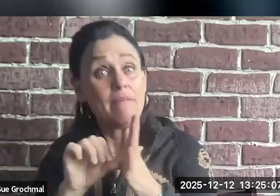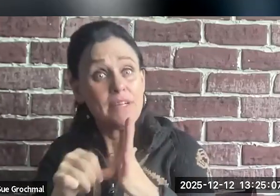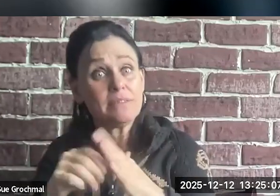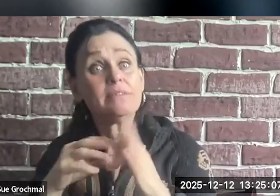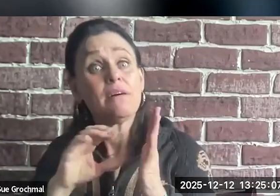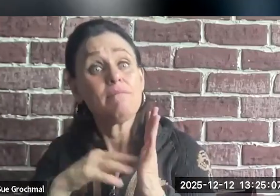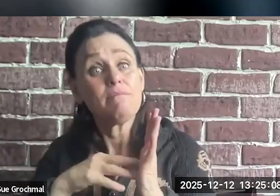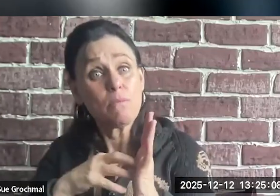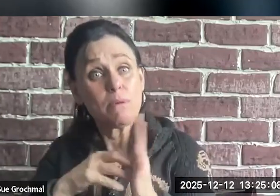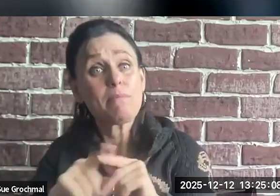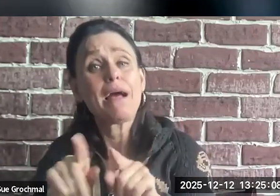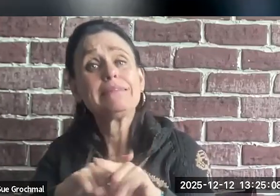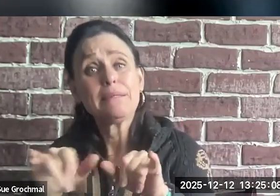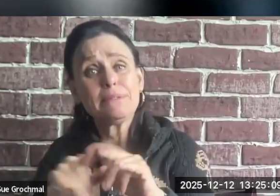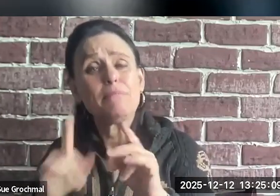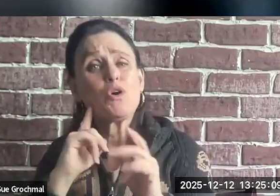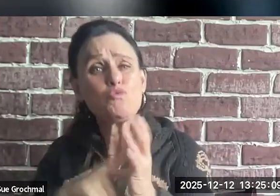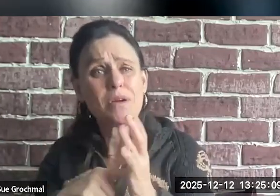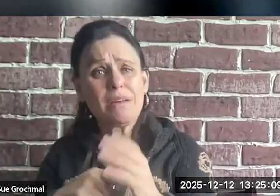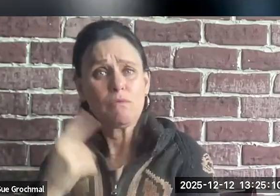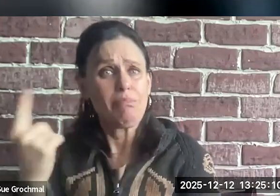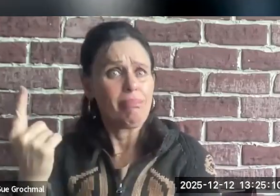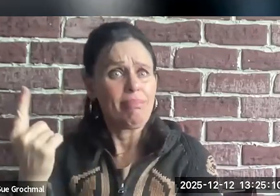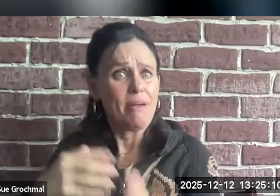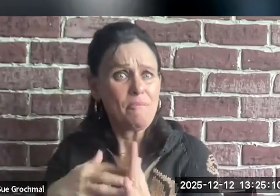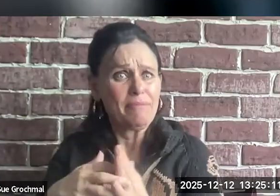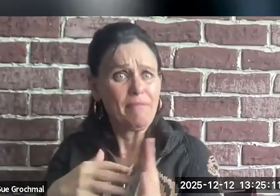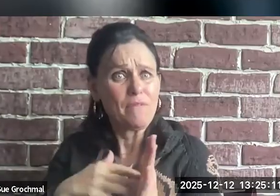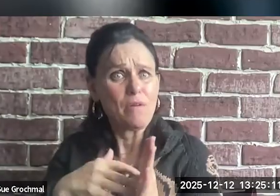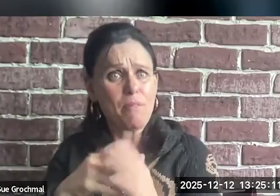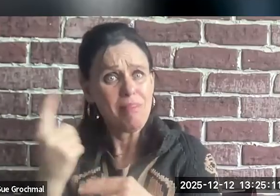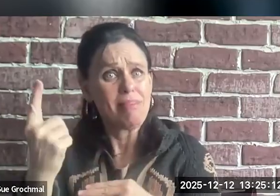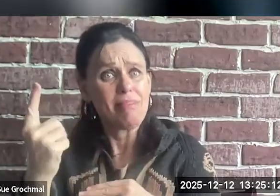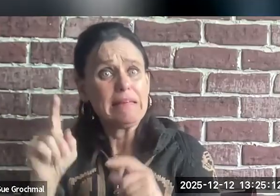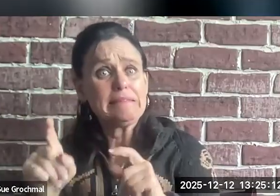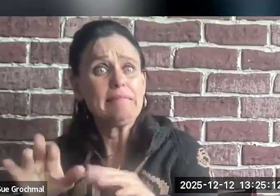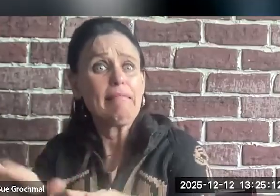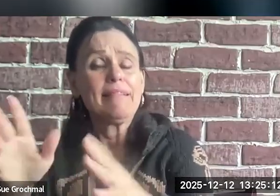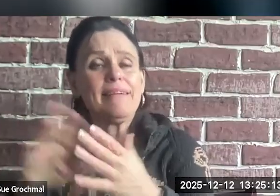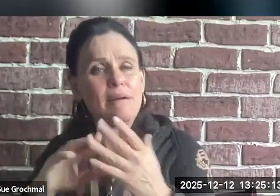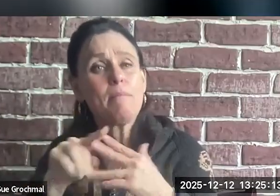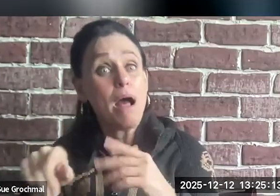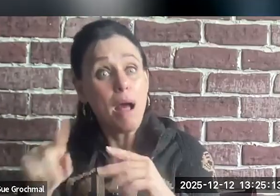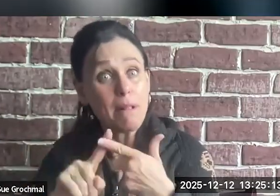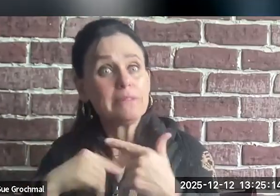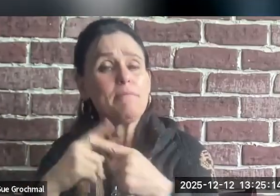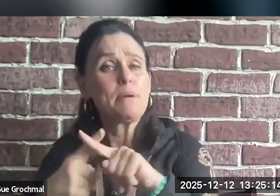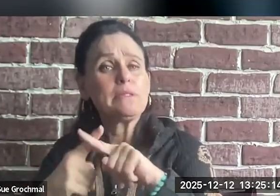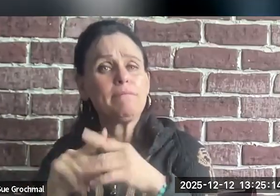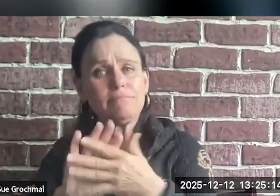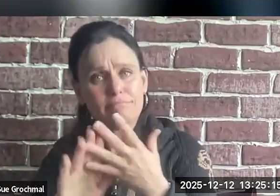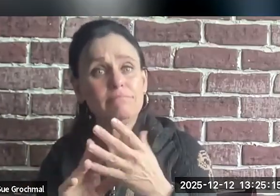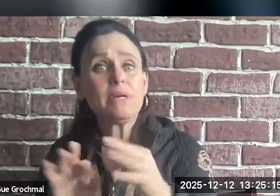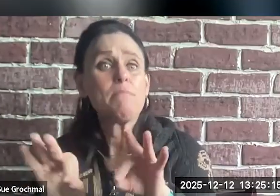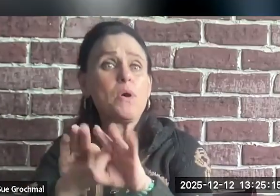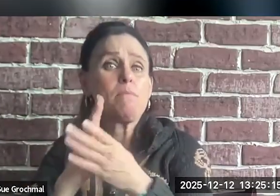with disabilities, but we need to recognize that this is not the only story, right? So people with disabilities are also a very important